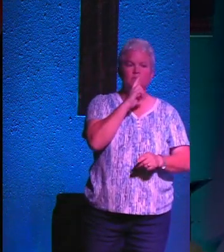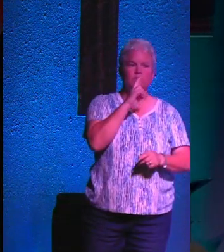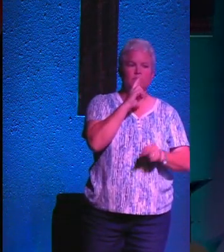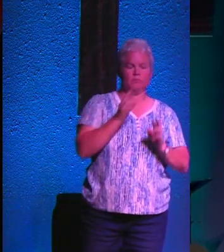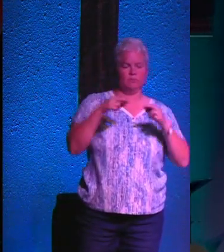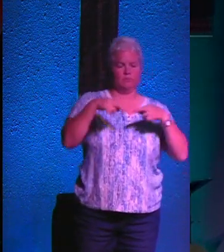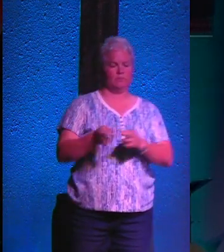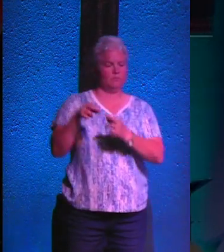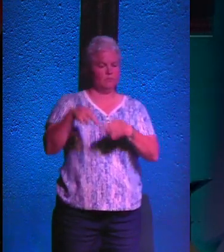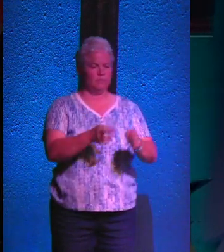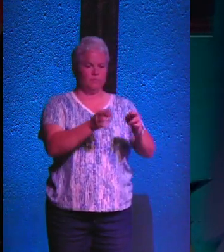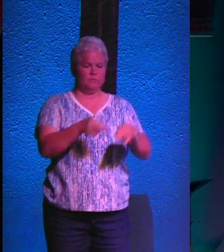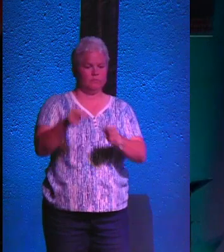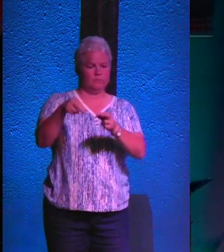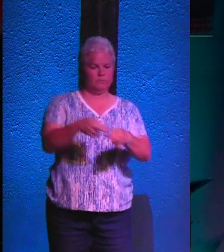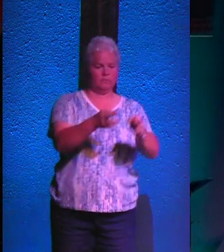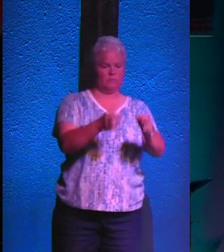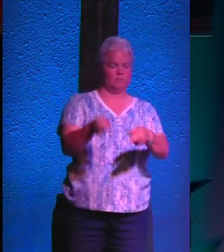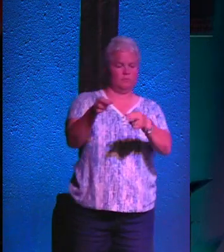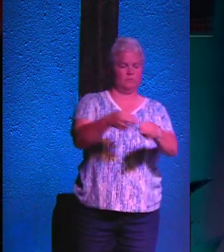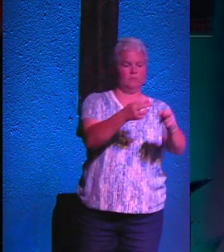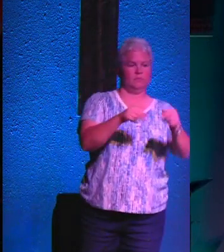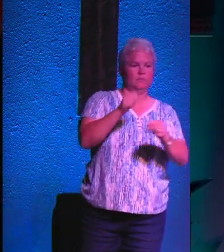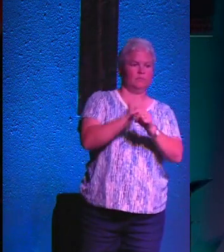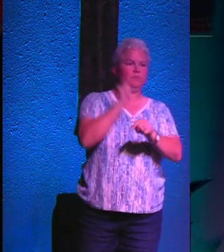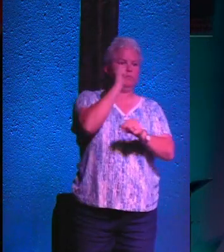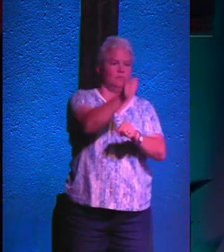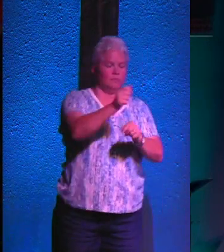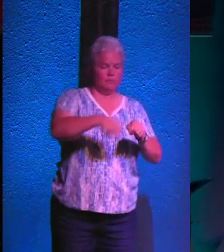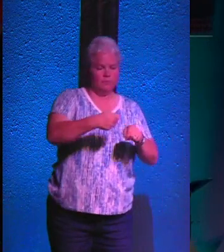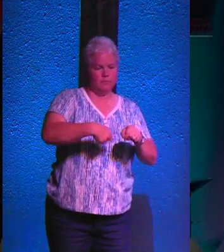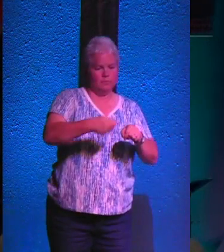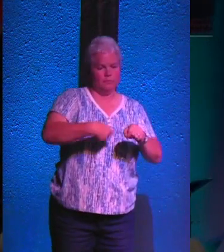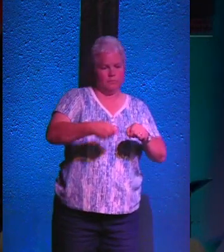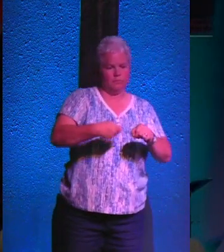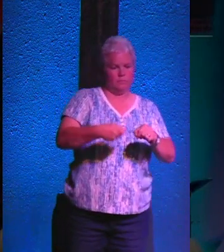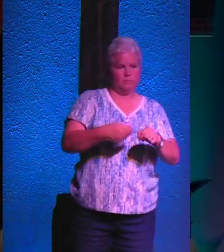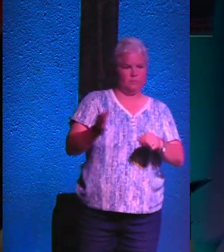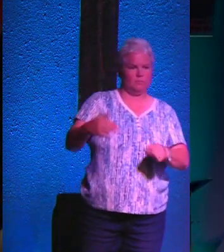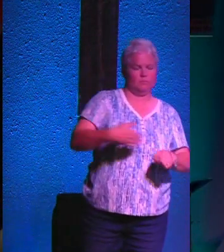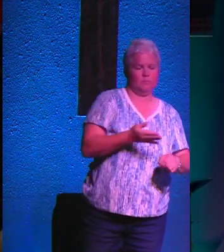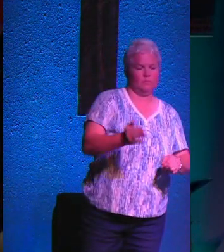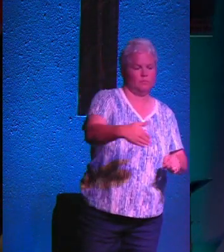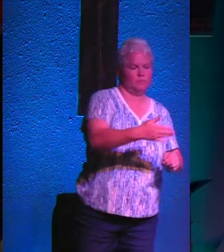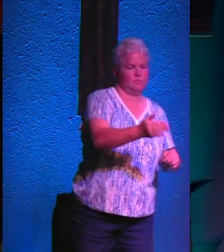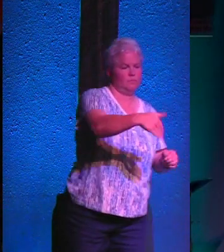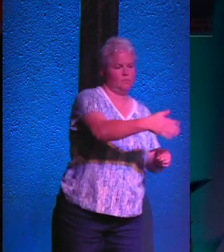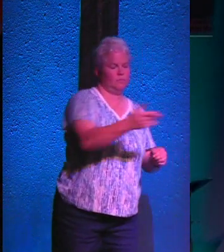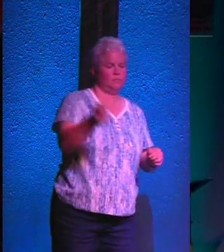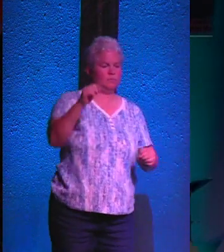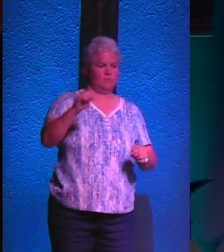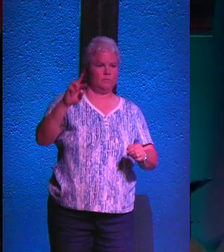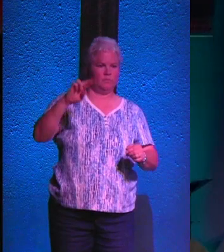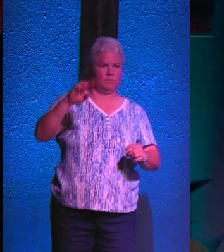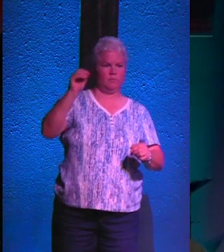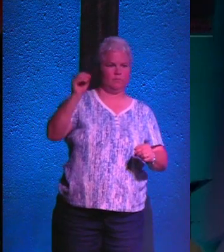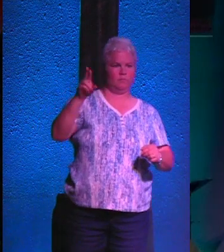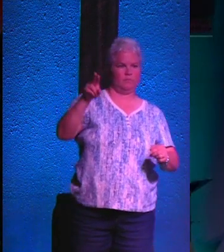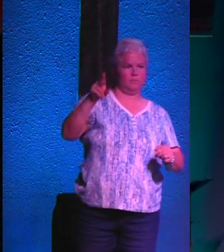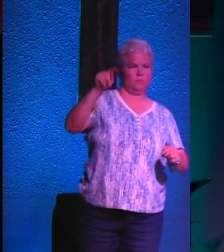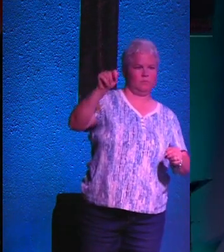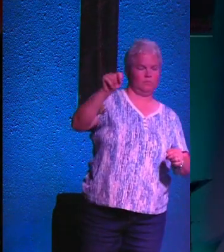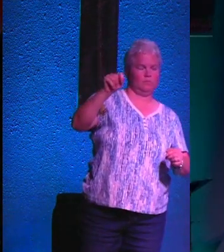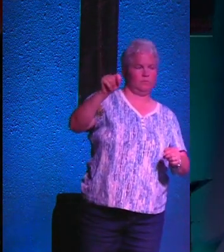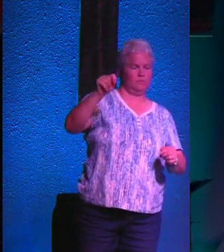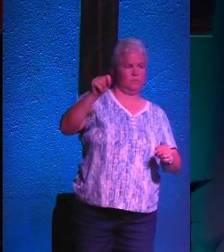river fishing for trout. Lord God, it's all about you. And because of that, you bestowed your blessing